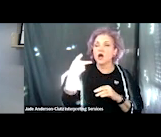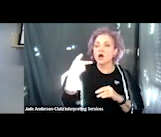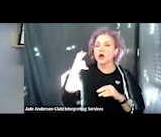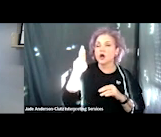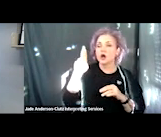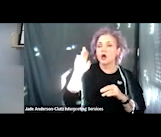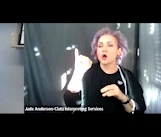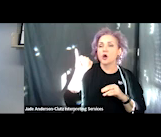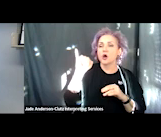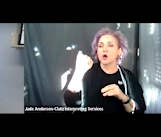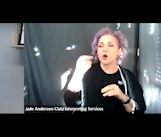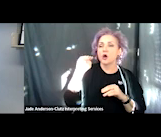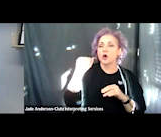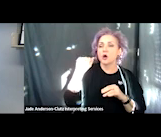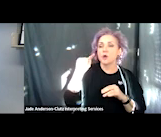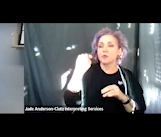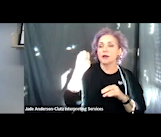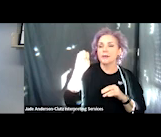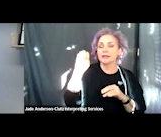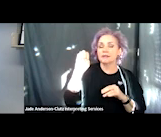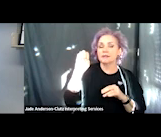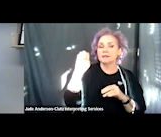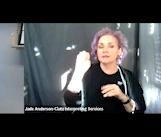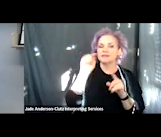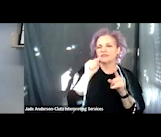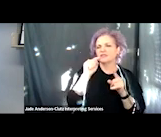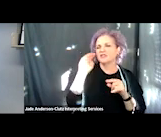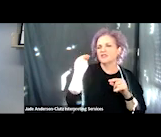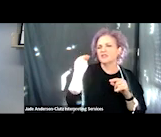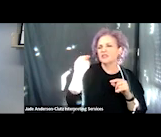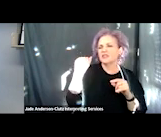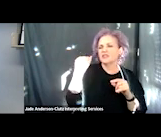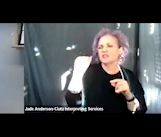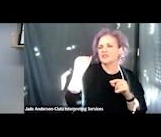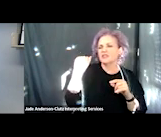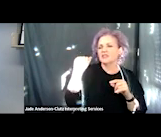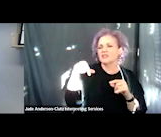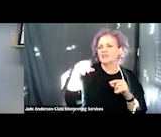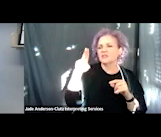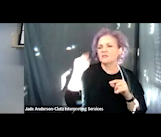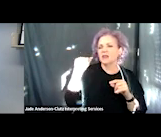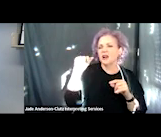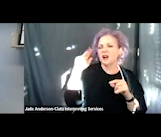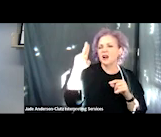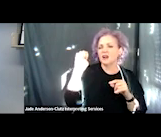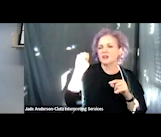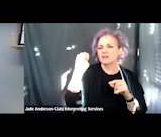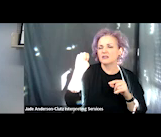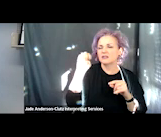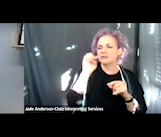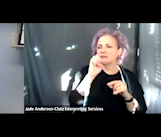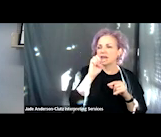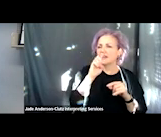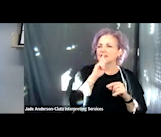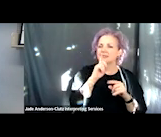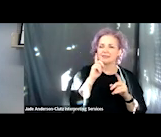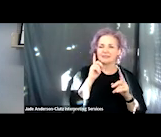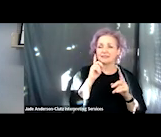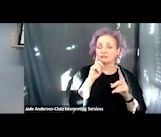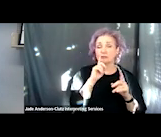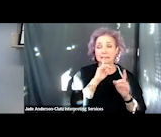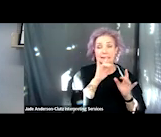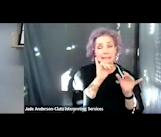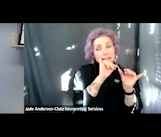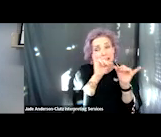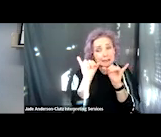neuroscience research. This is where the closest usually that you can get to humans in terms of cognition and behavior. And this one particular group,